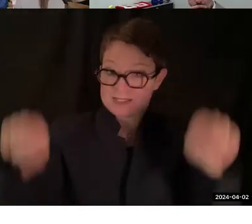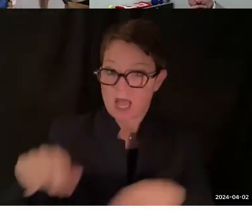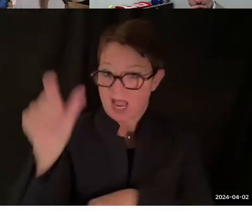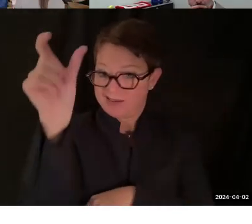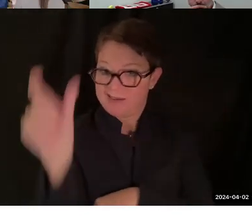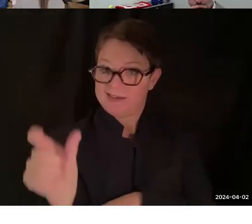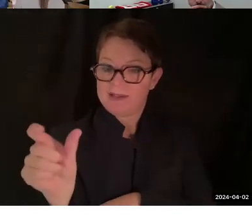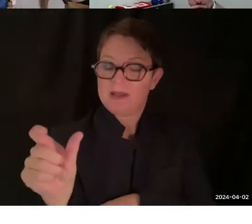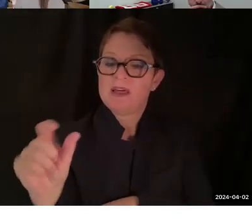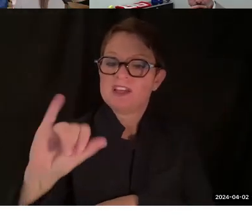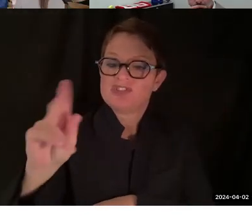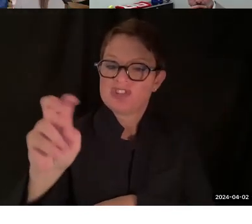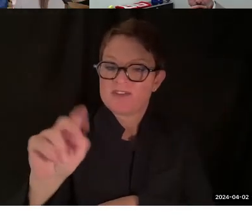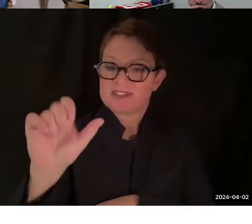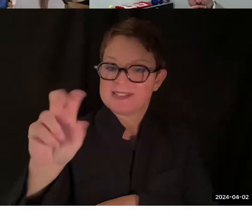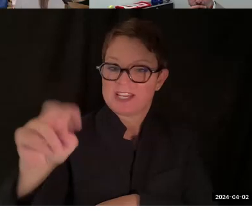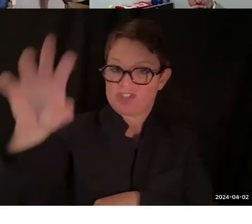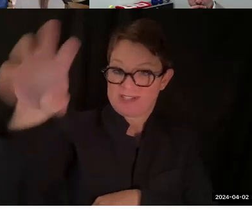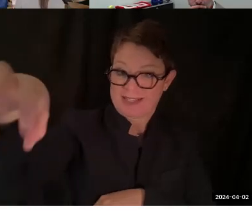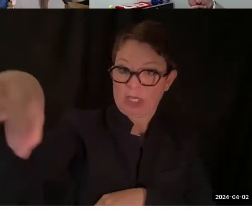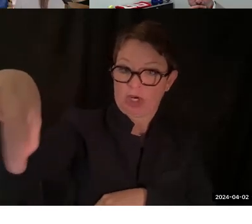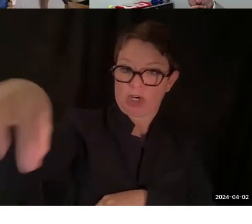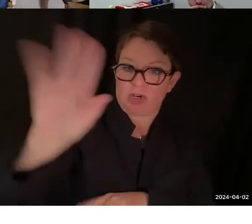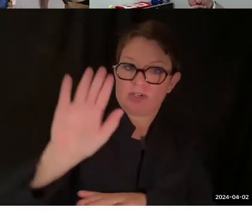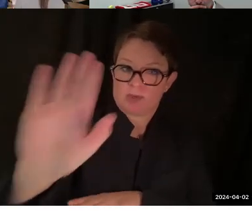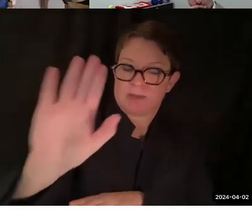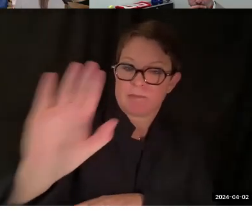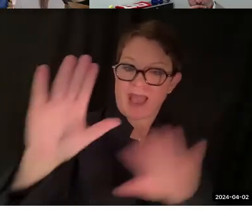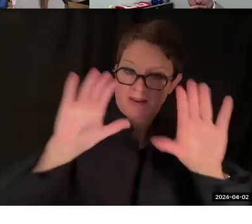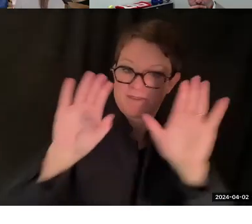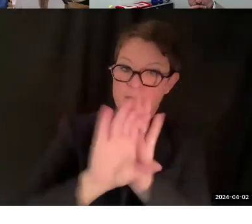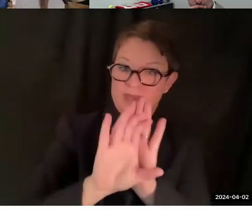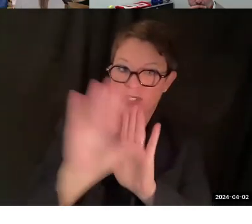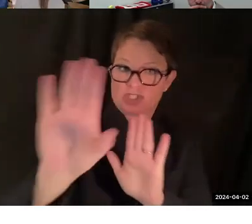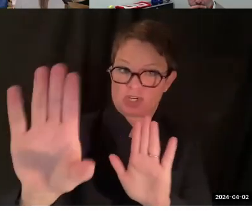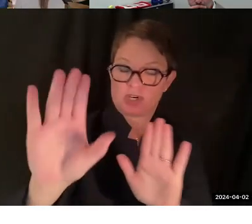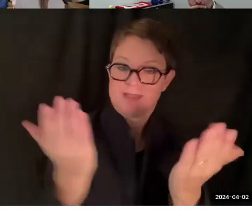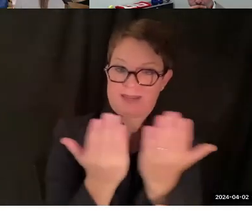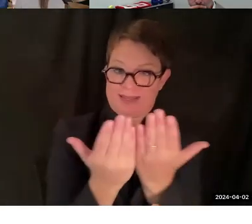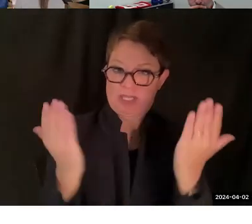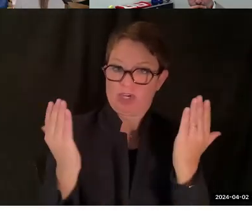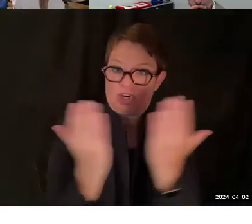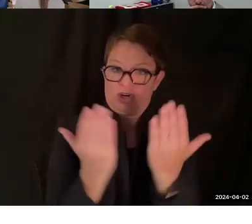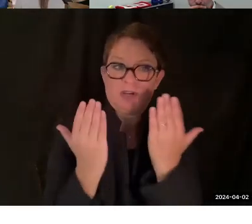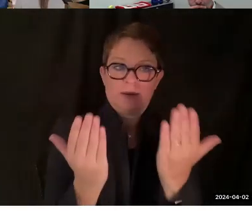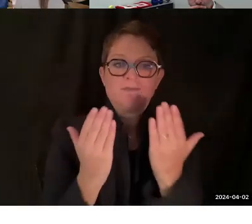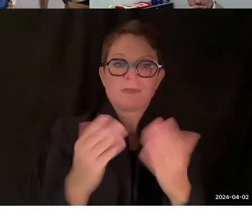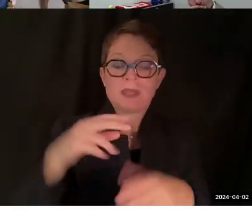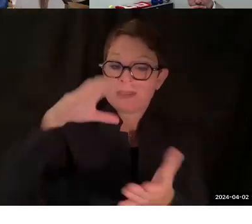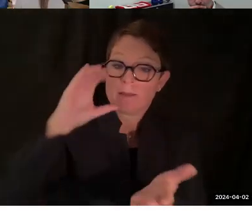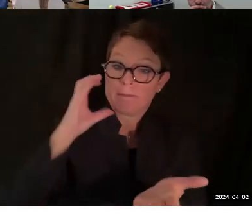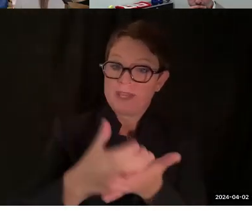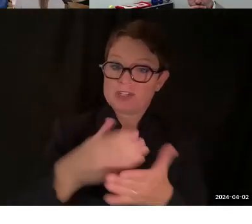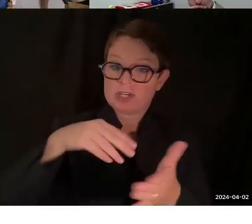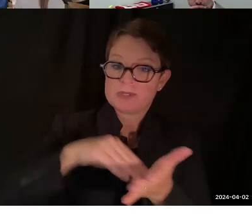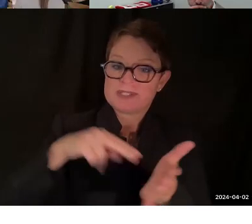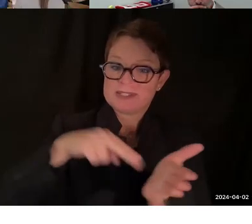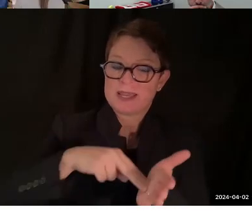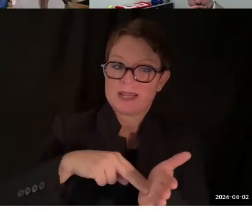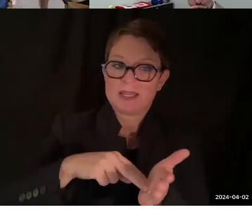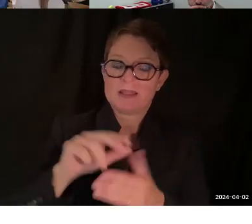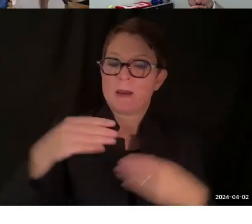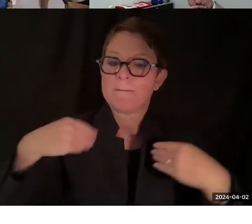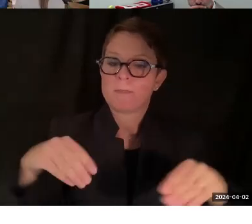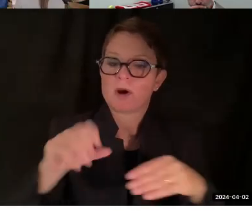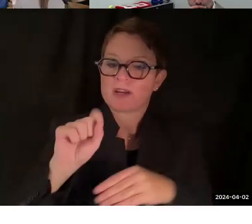is where the Jefferson Station access point is. In this image, you're standing kind of at the Market Street